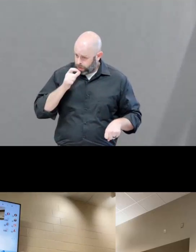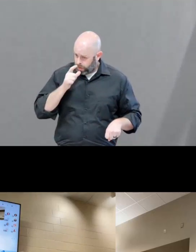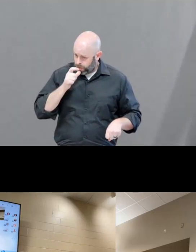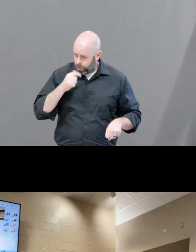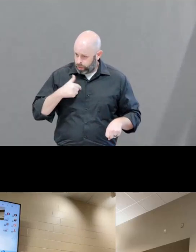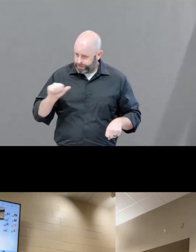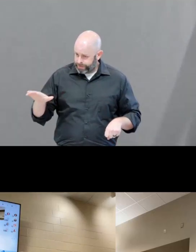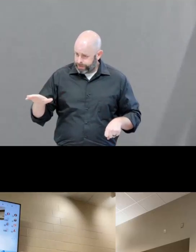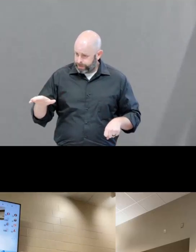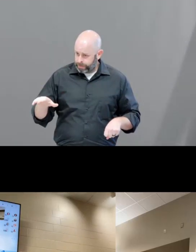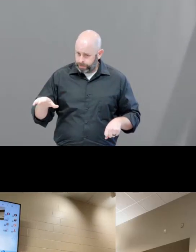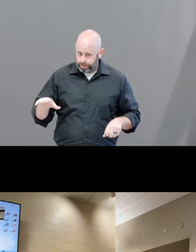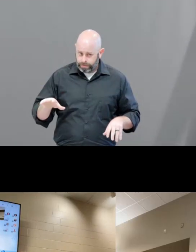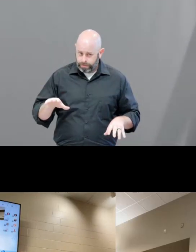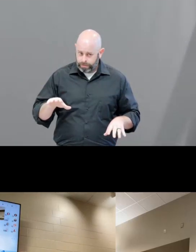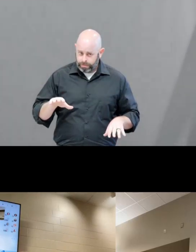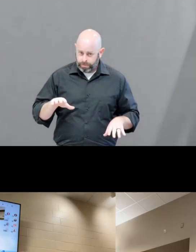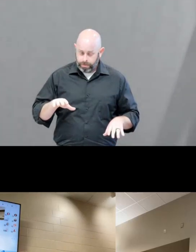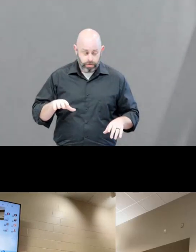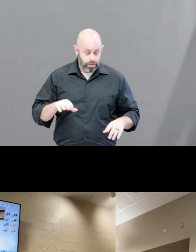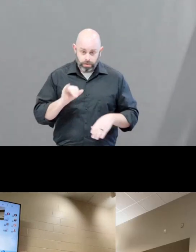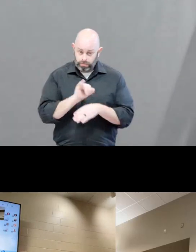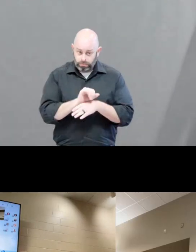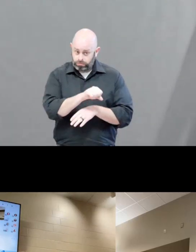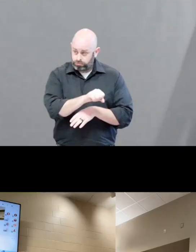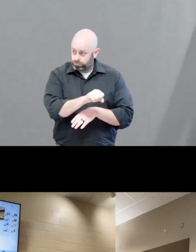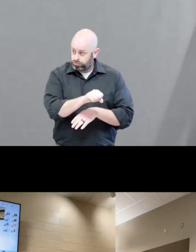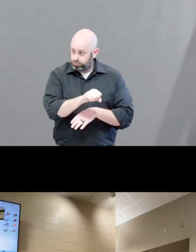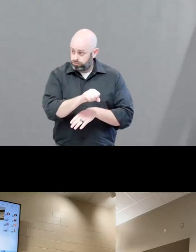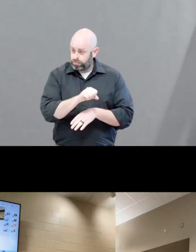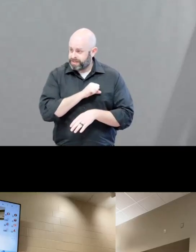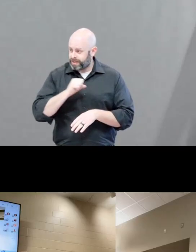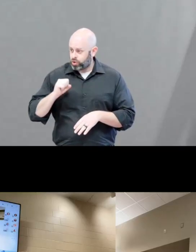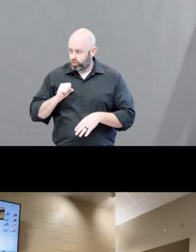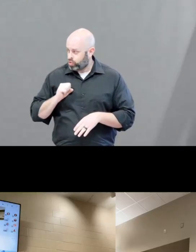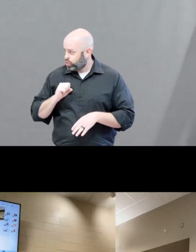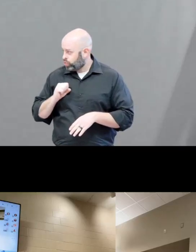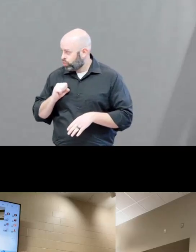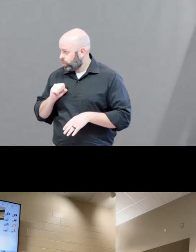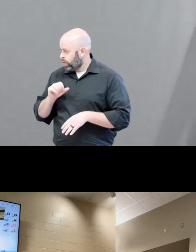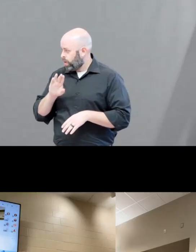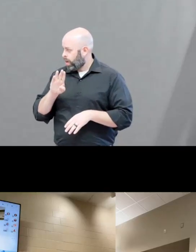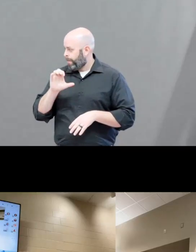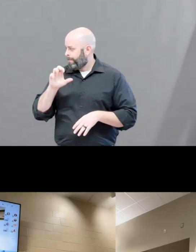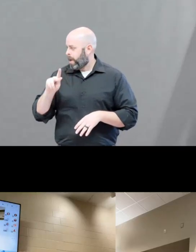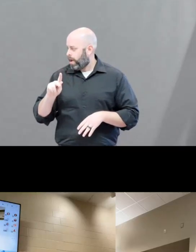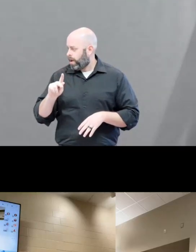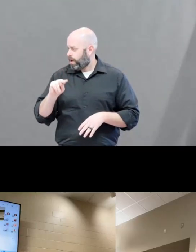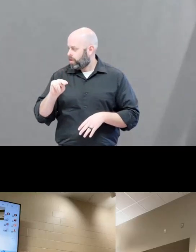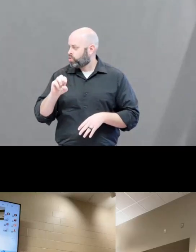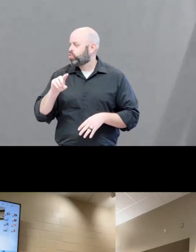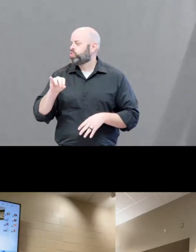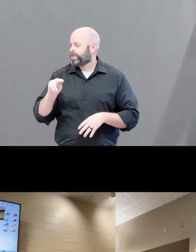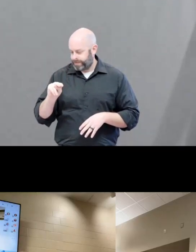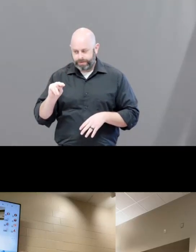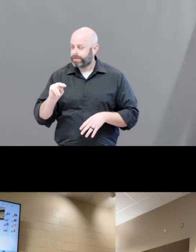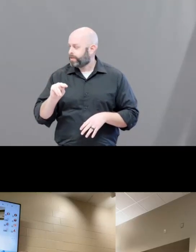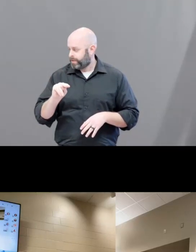district, right? Senator. Mhm. Senator Buck Newton. Yes. Yes. And Dante Phillips.